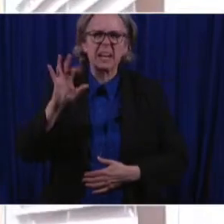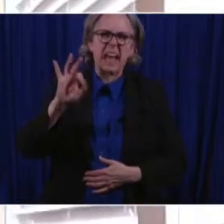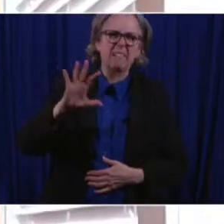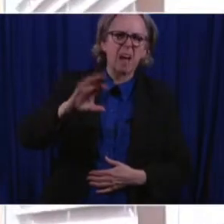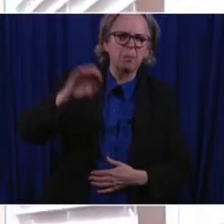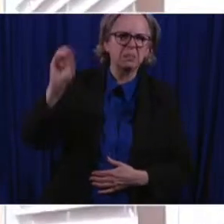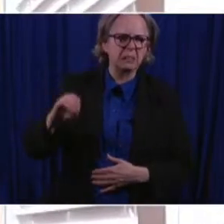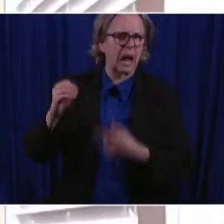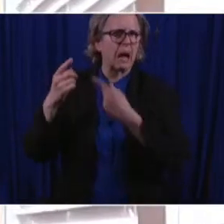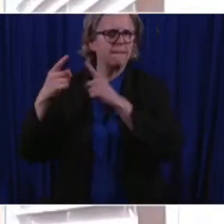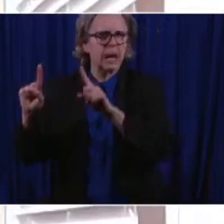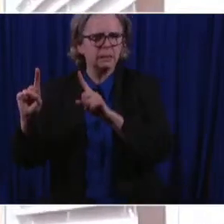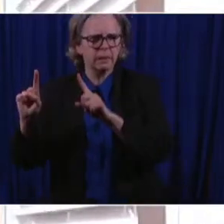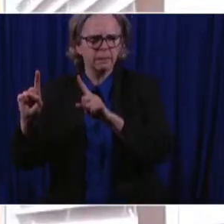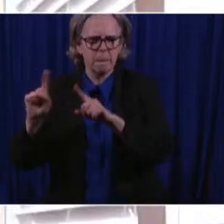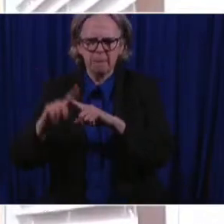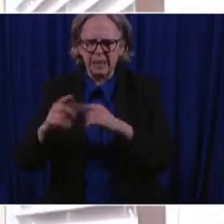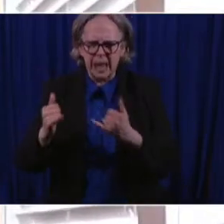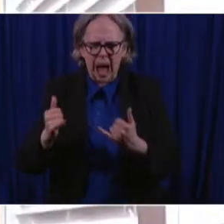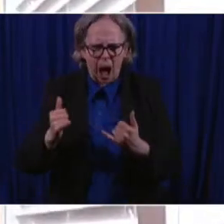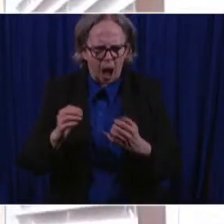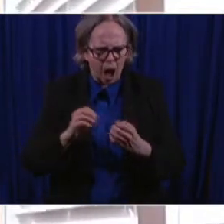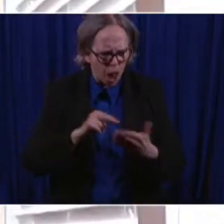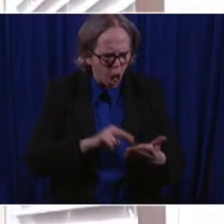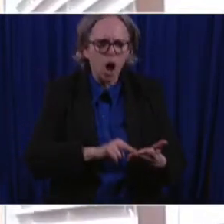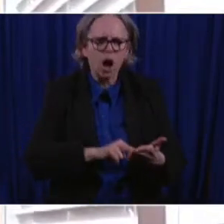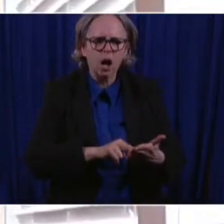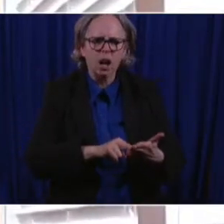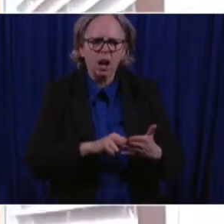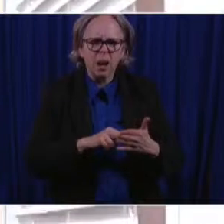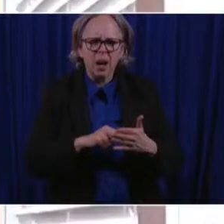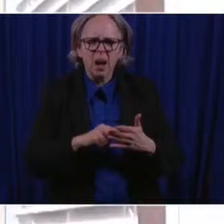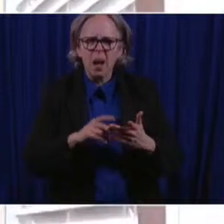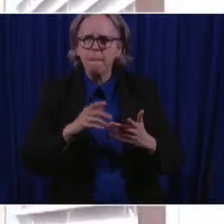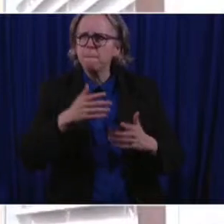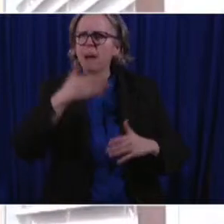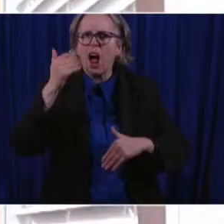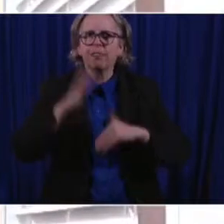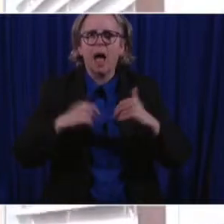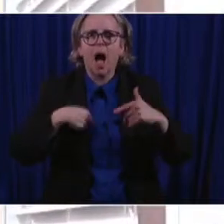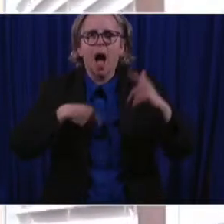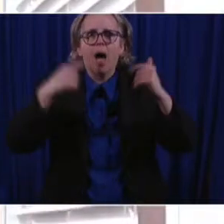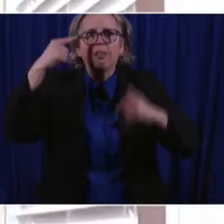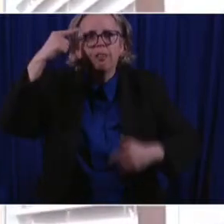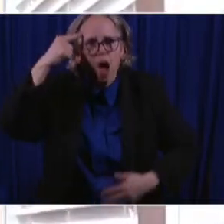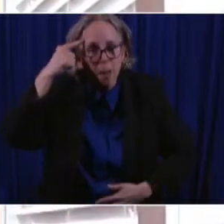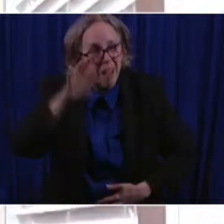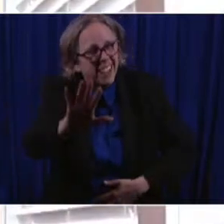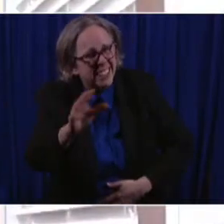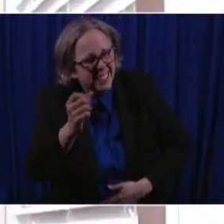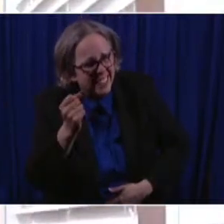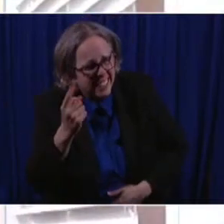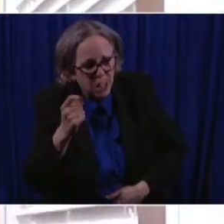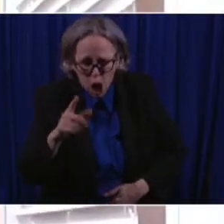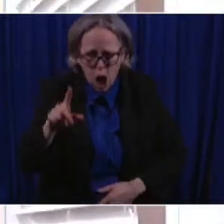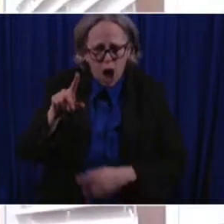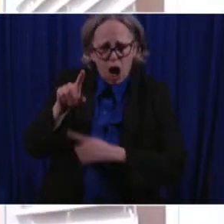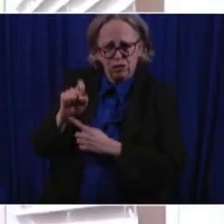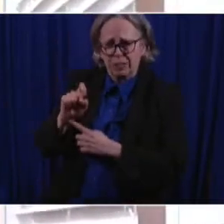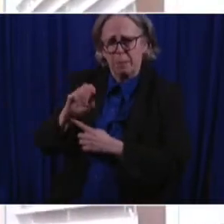in the real world. Remembering that no vaccine is ever going to be 100% effective for a whole variety of